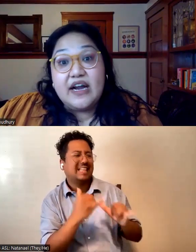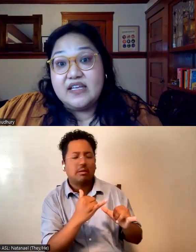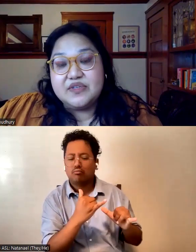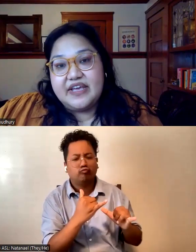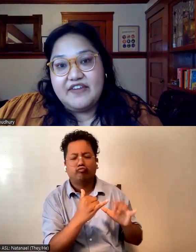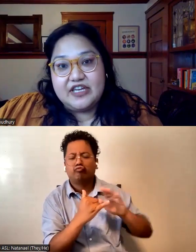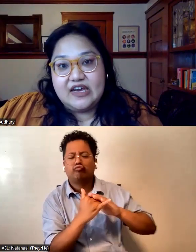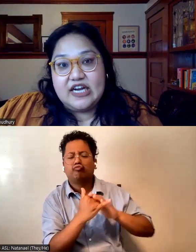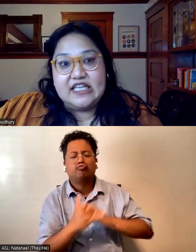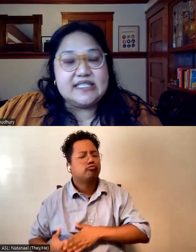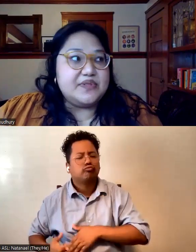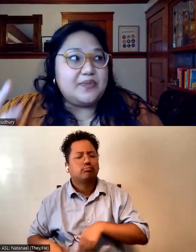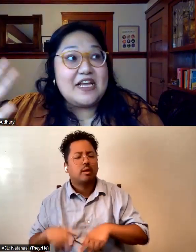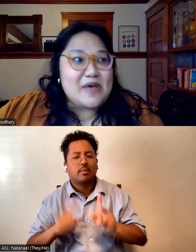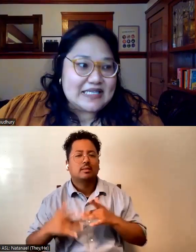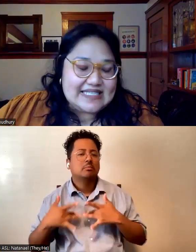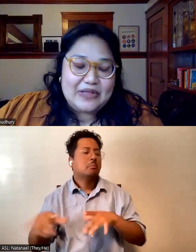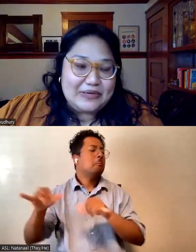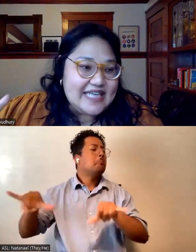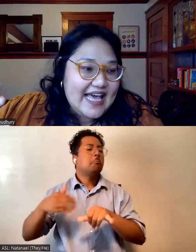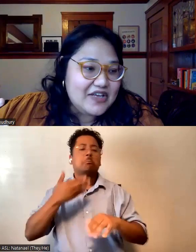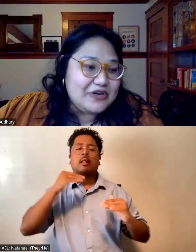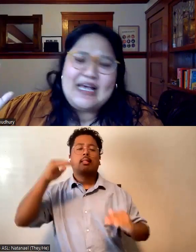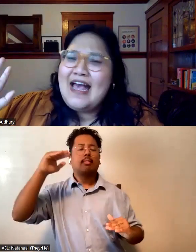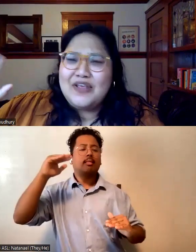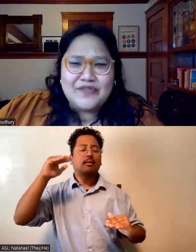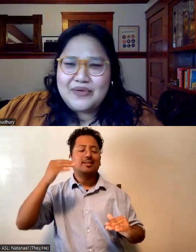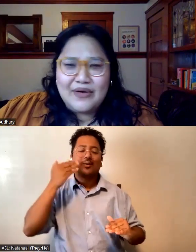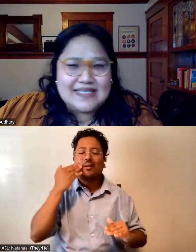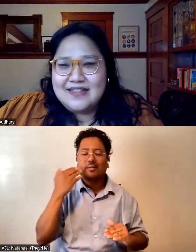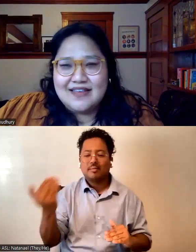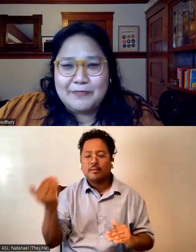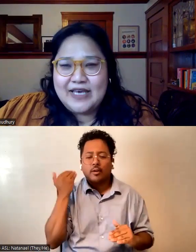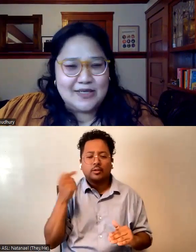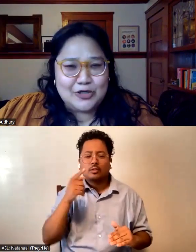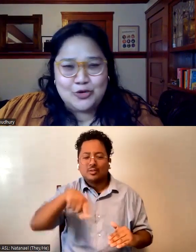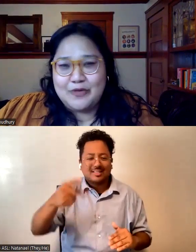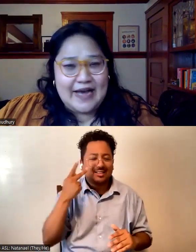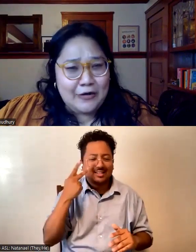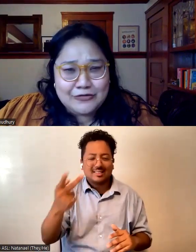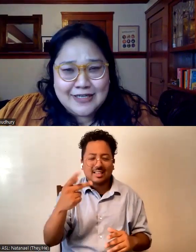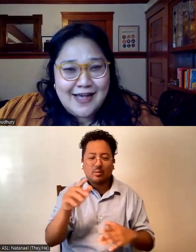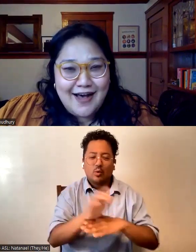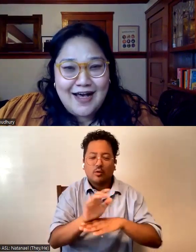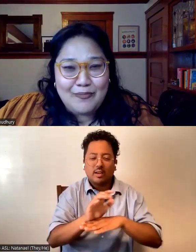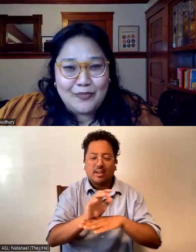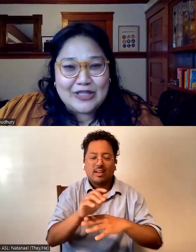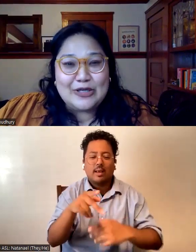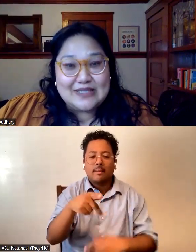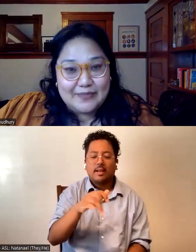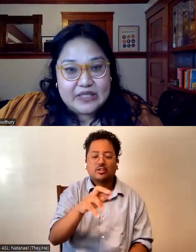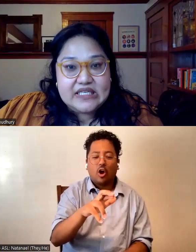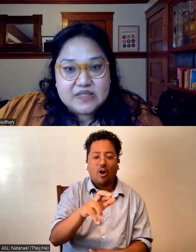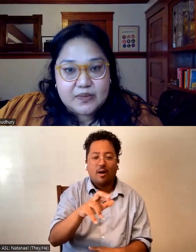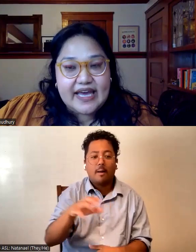lay audience or the everyday audience. I was writing about this the other day. Have you all seen the Pixar short Bao with the